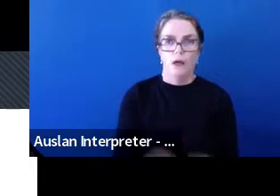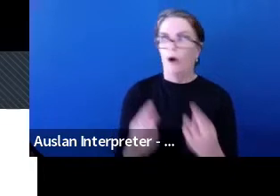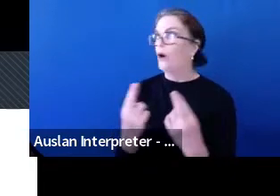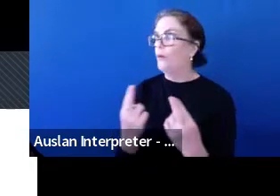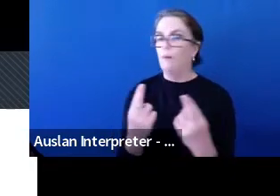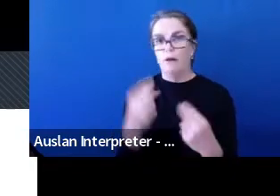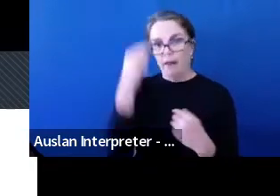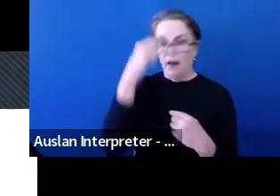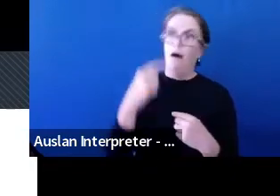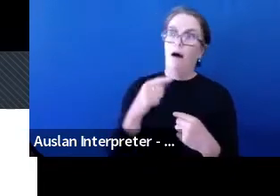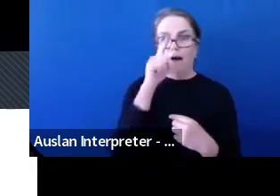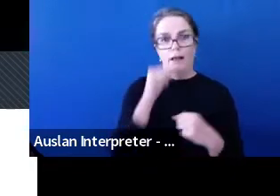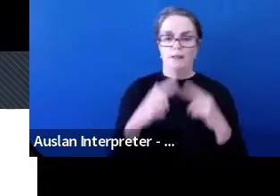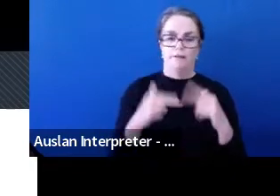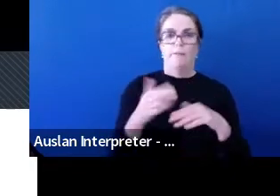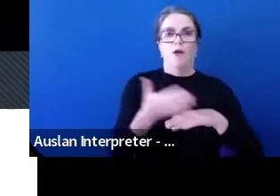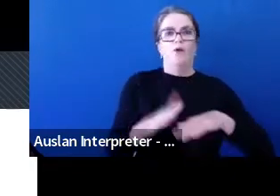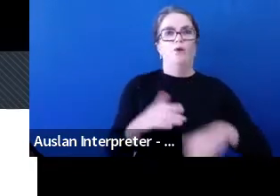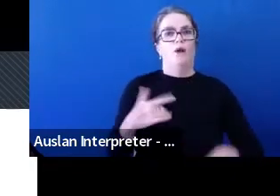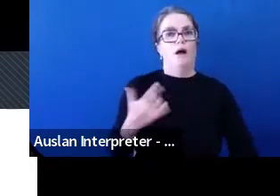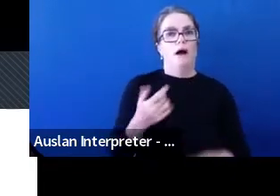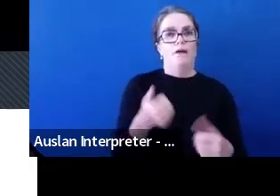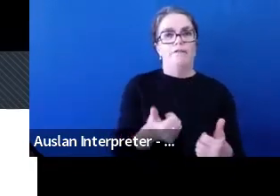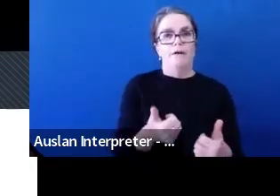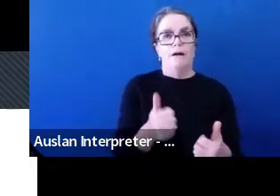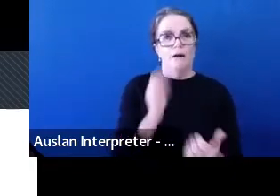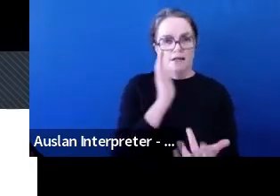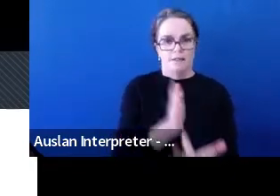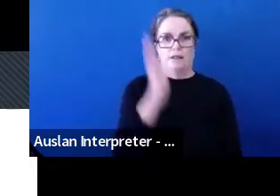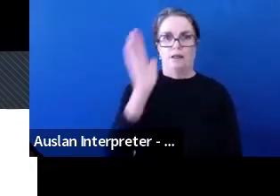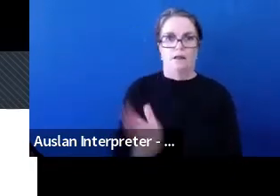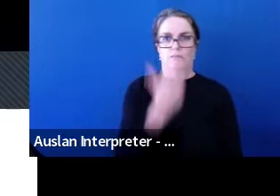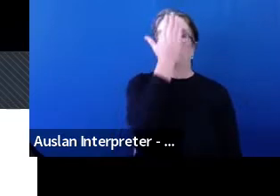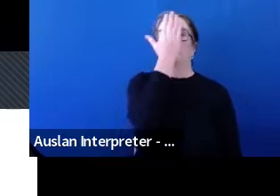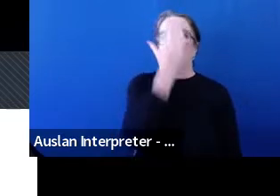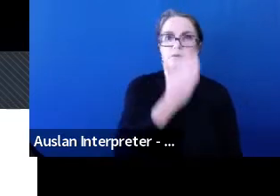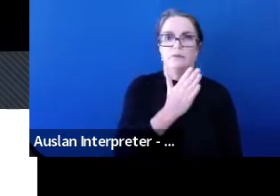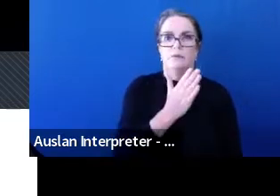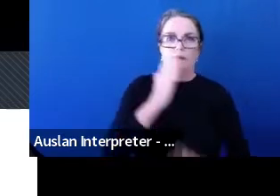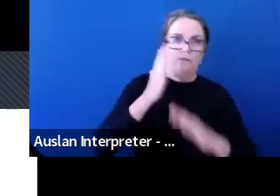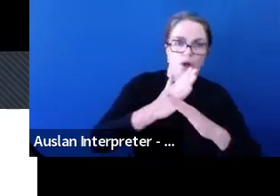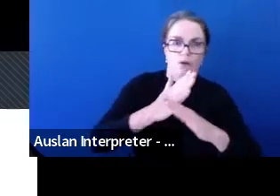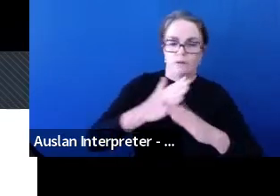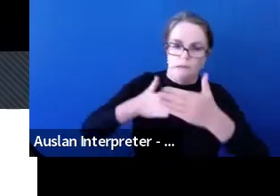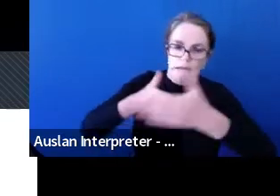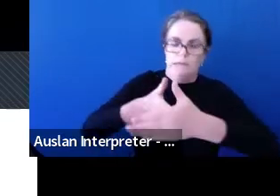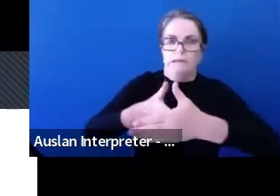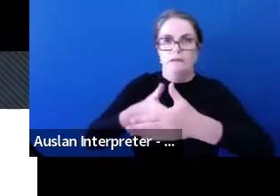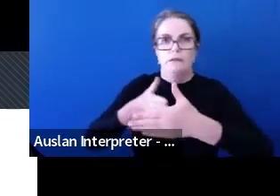life. All of a sudden, they face these walls, these